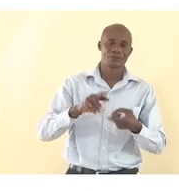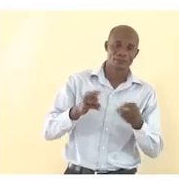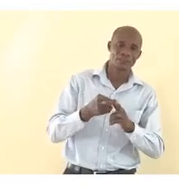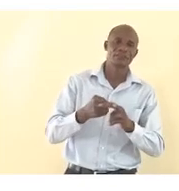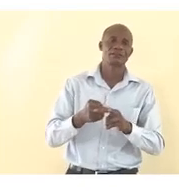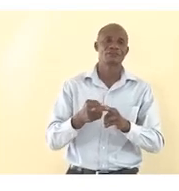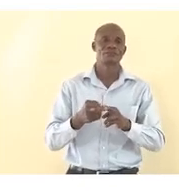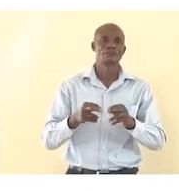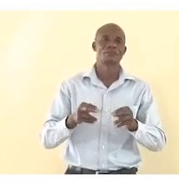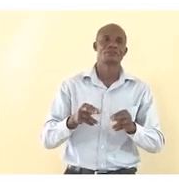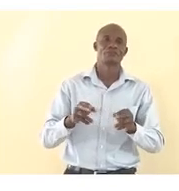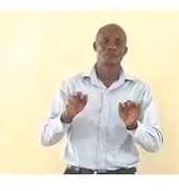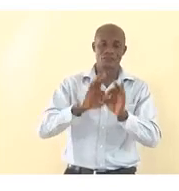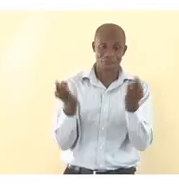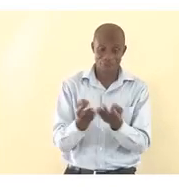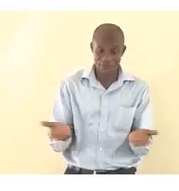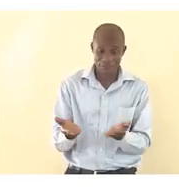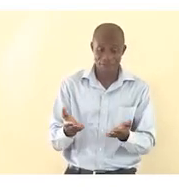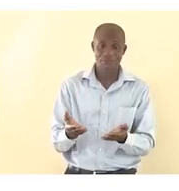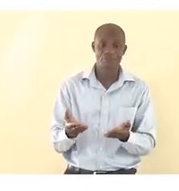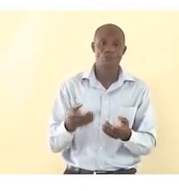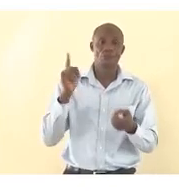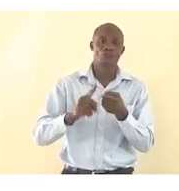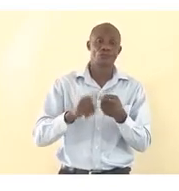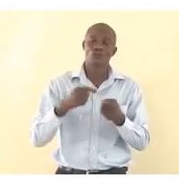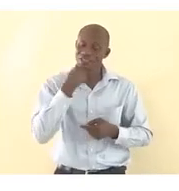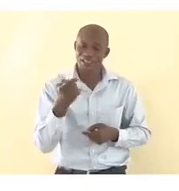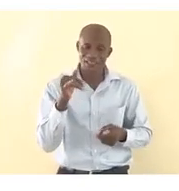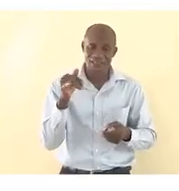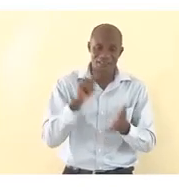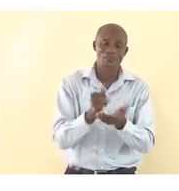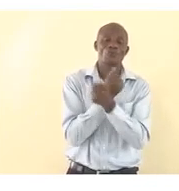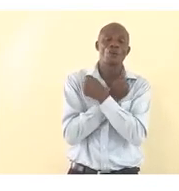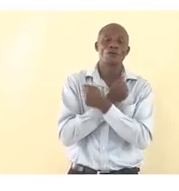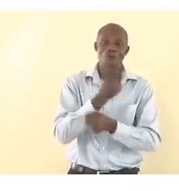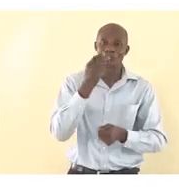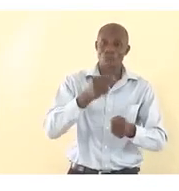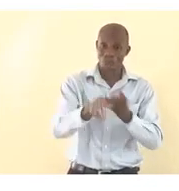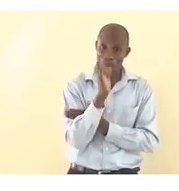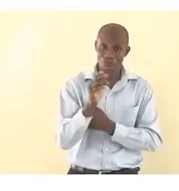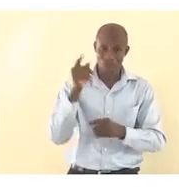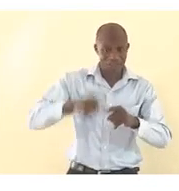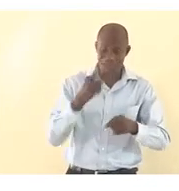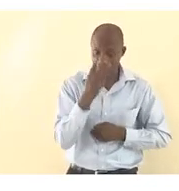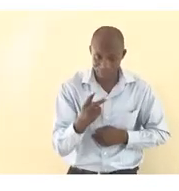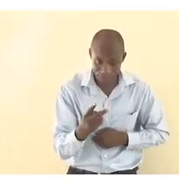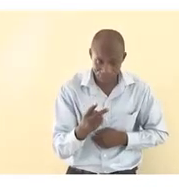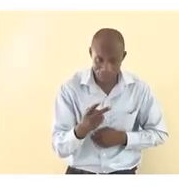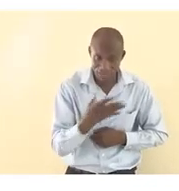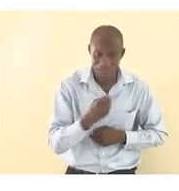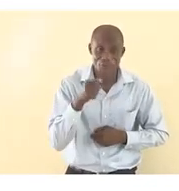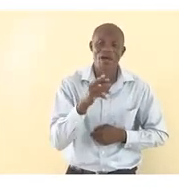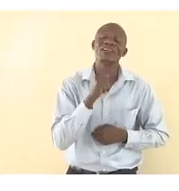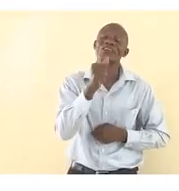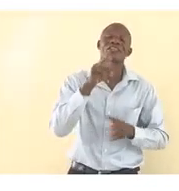the ugly. To say that you love the God you cannot see when you are unwilling to love the neighbor you can